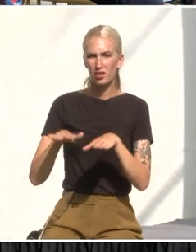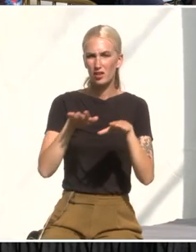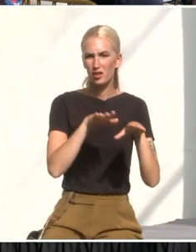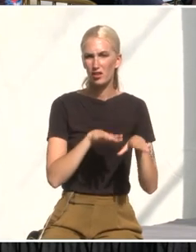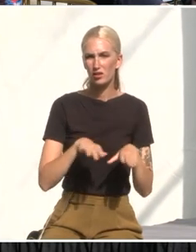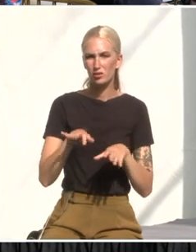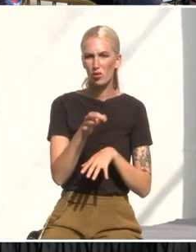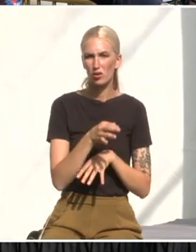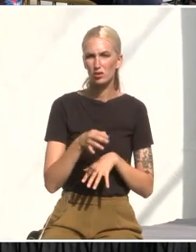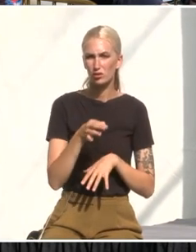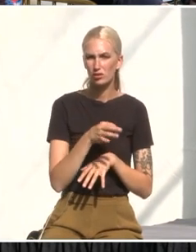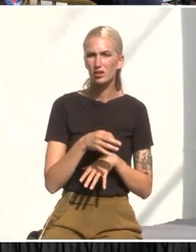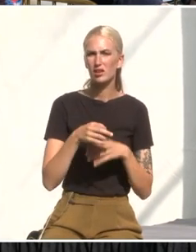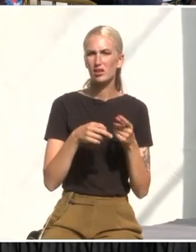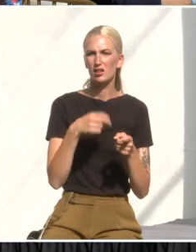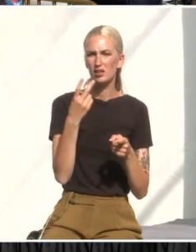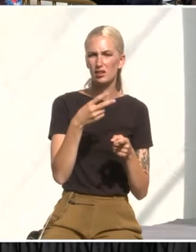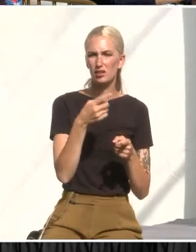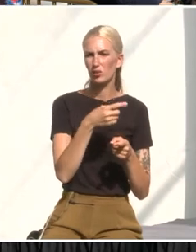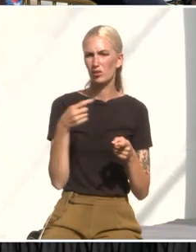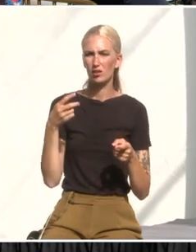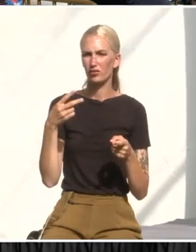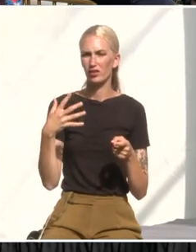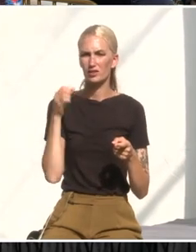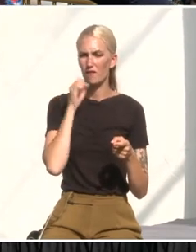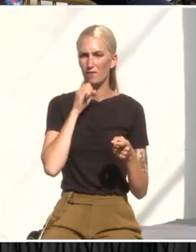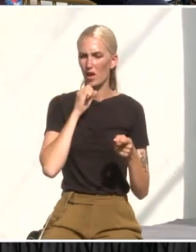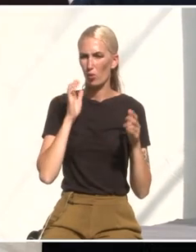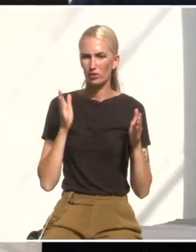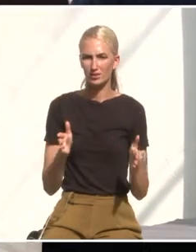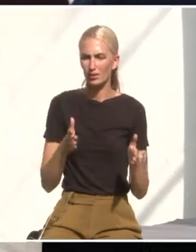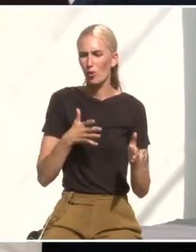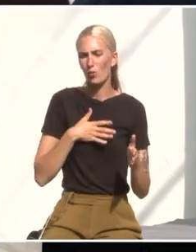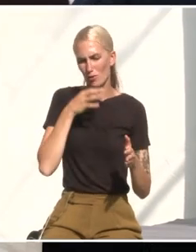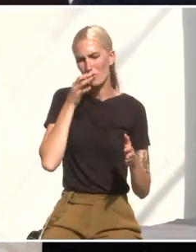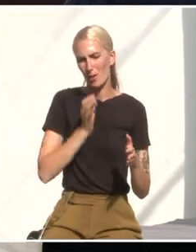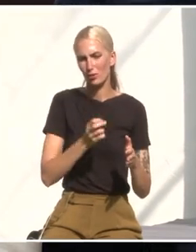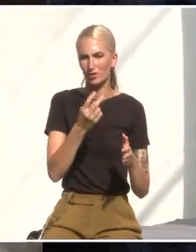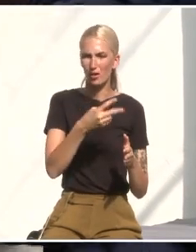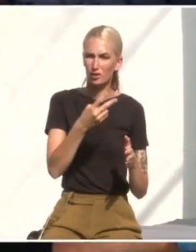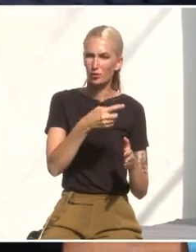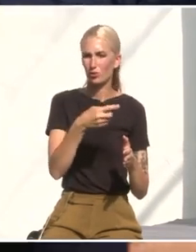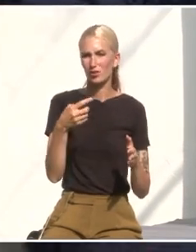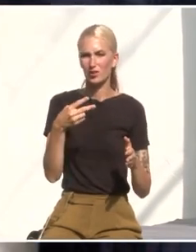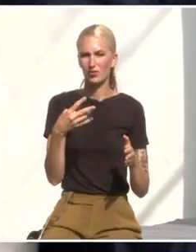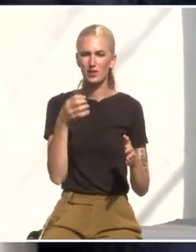to 25-year-olds. So that's my my scope when I talk. And